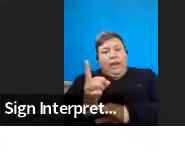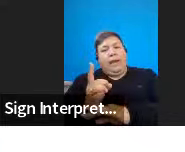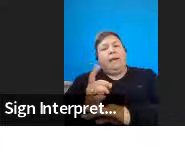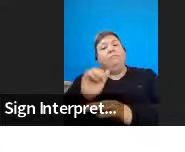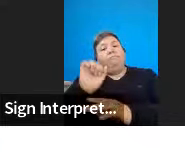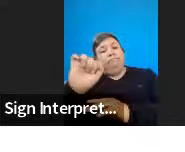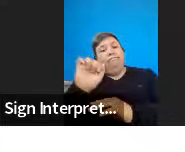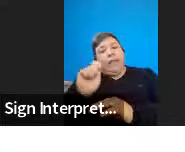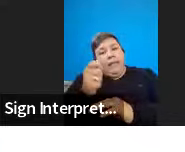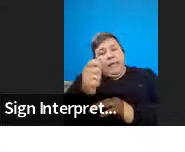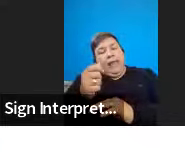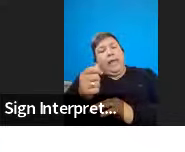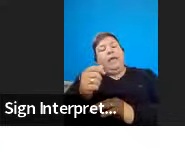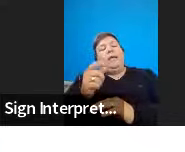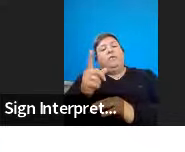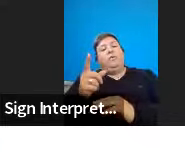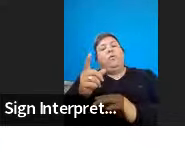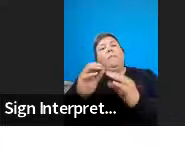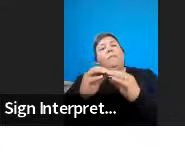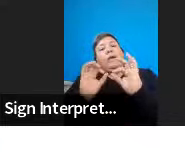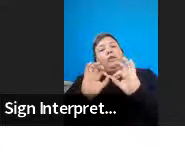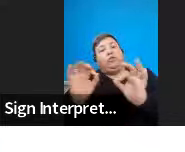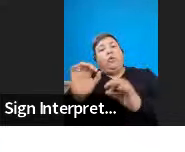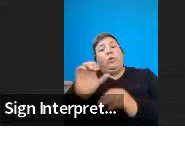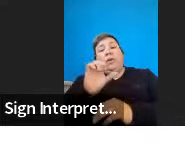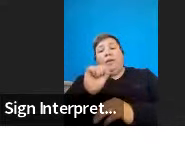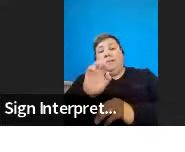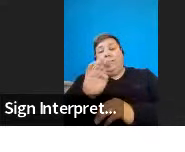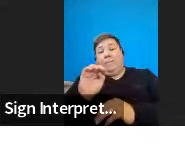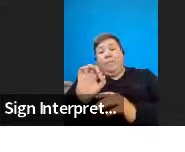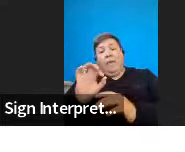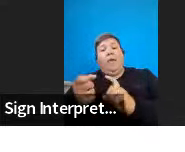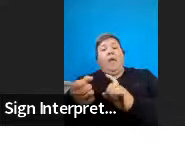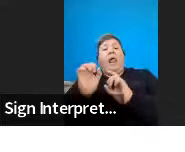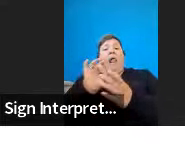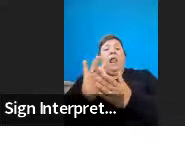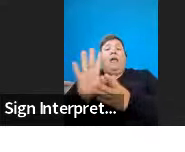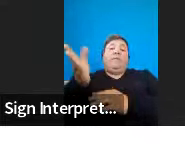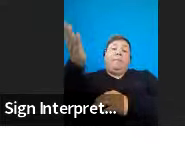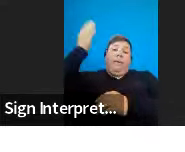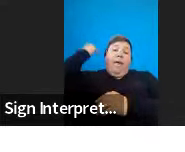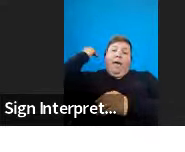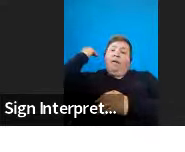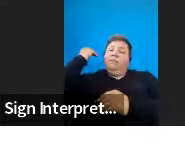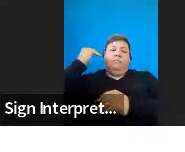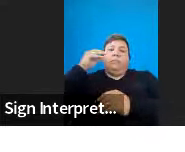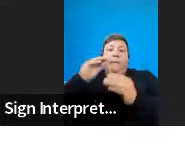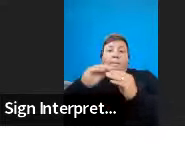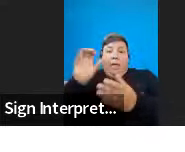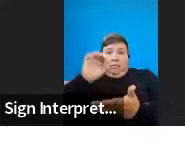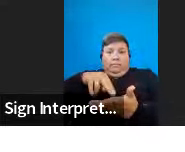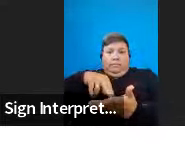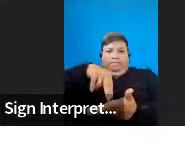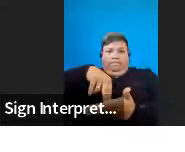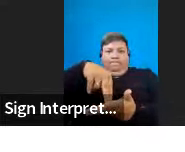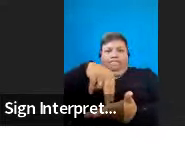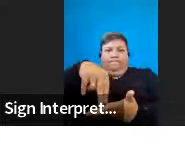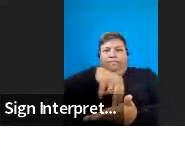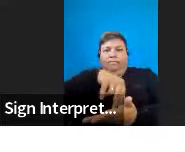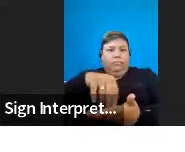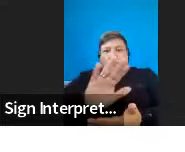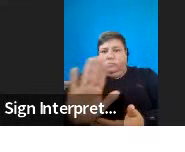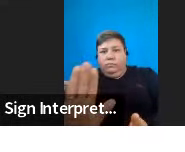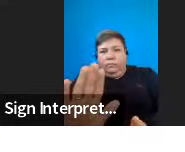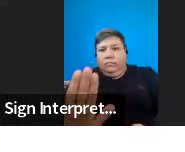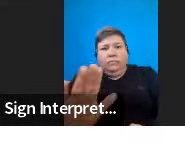ensuring that SMMEs are not left behind. They keep us on our toes. They are basically our watchdogs saying, you can't design